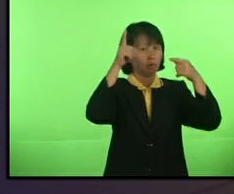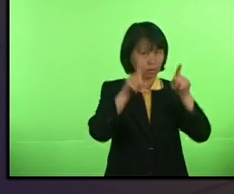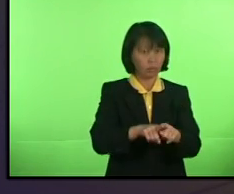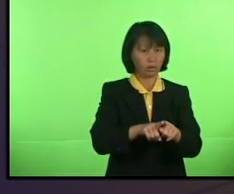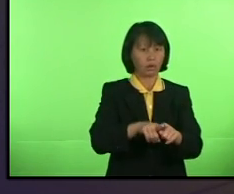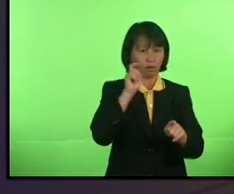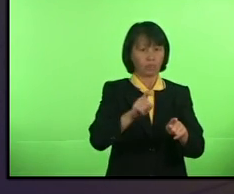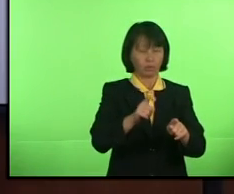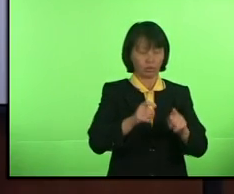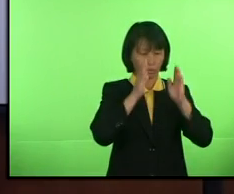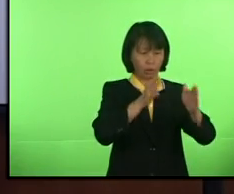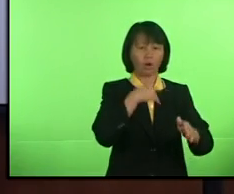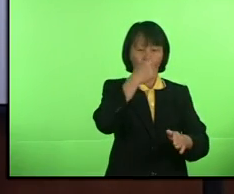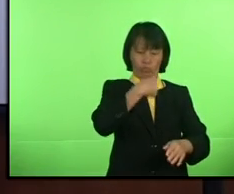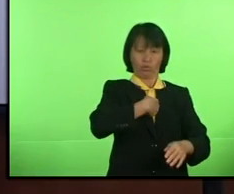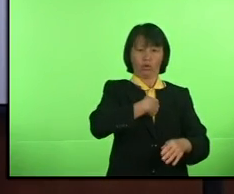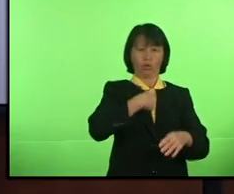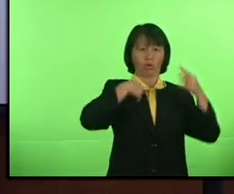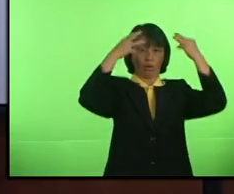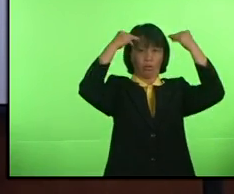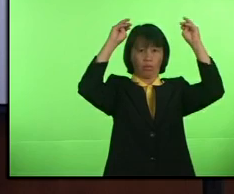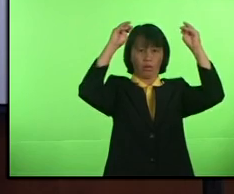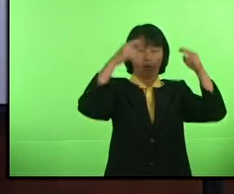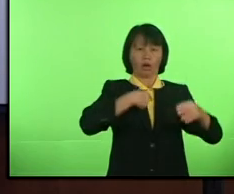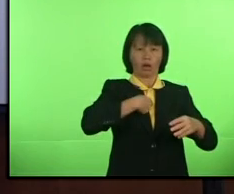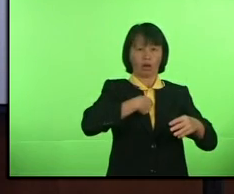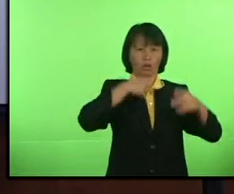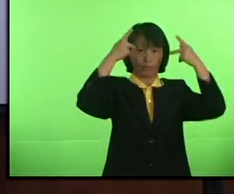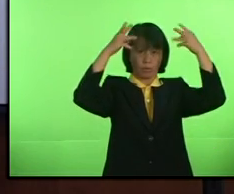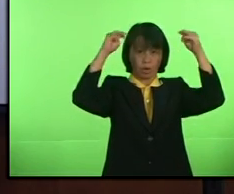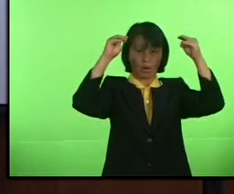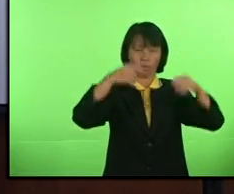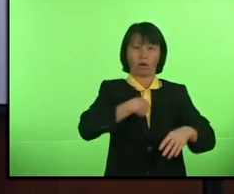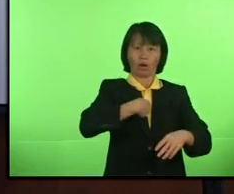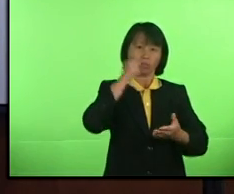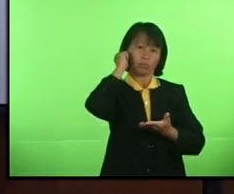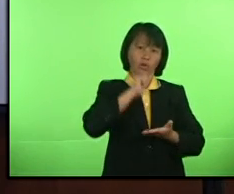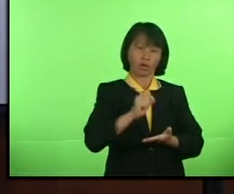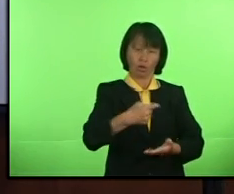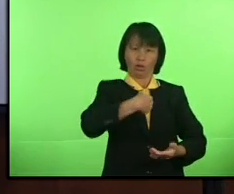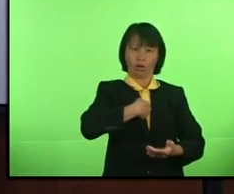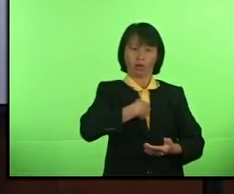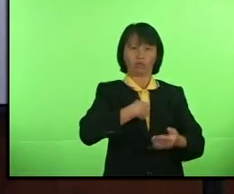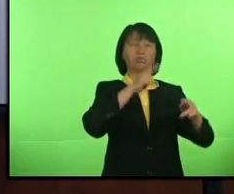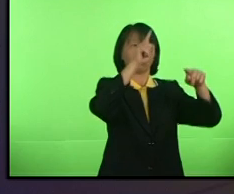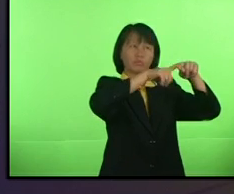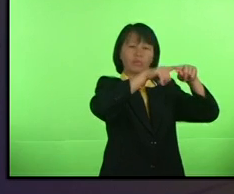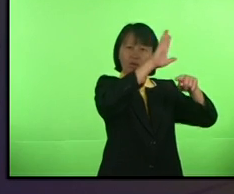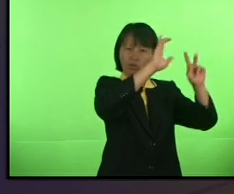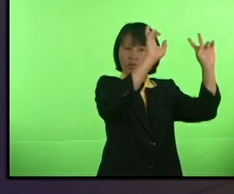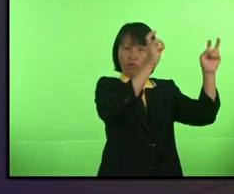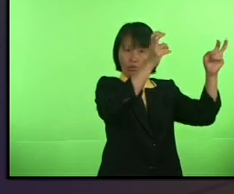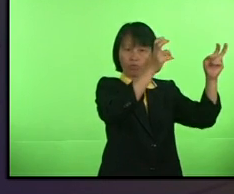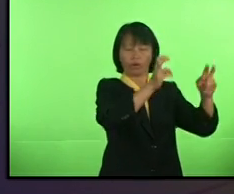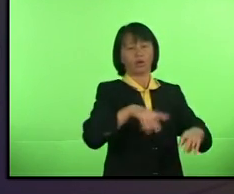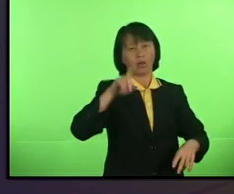you are going to take. Who are you? The minister, the prime minister, the secretary, depending on the topic.